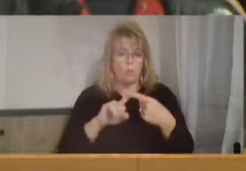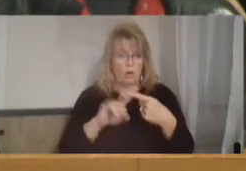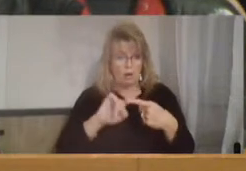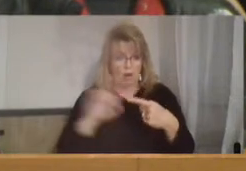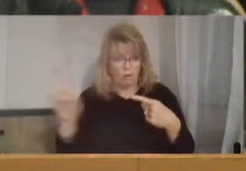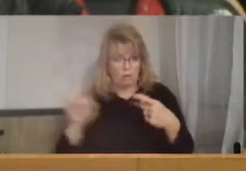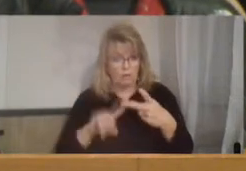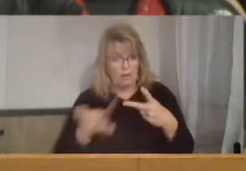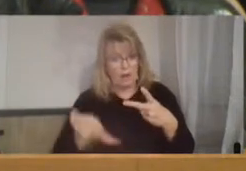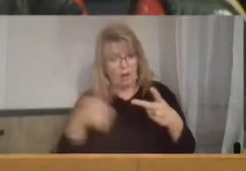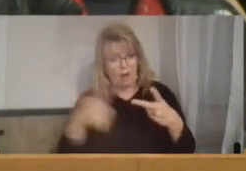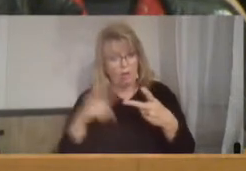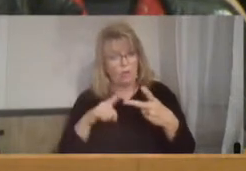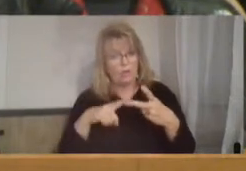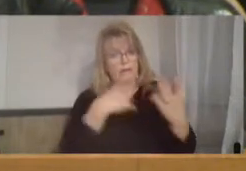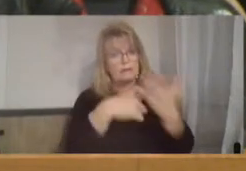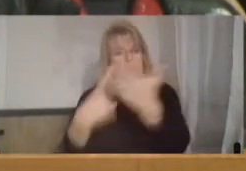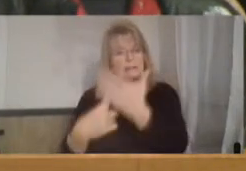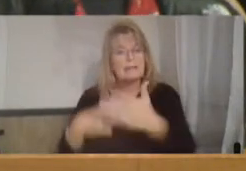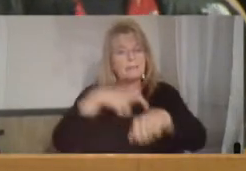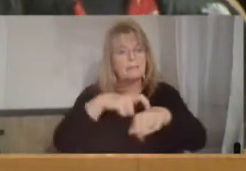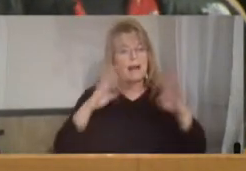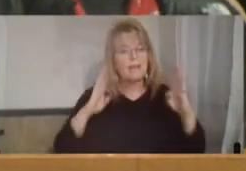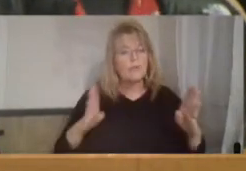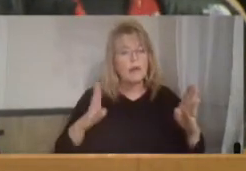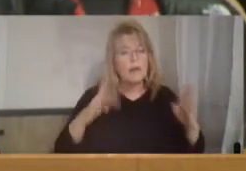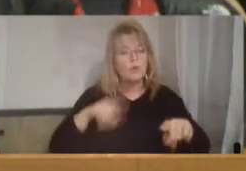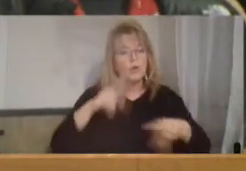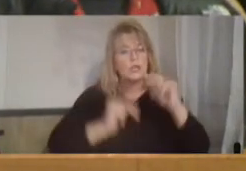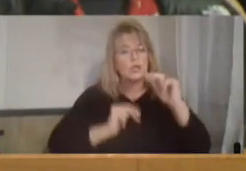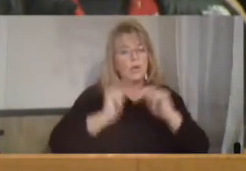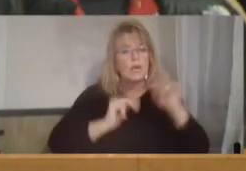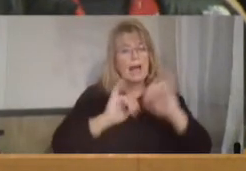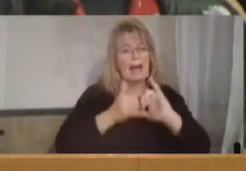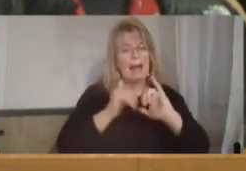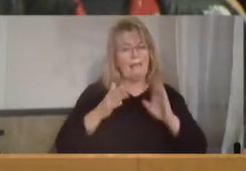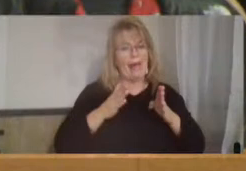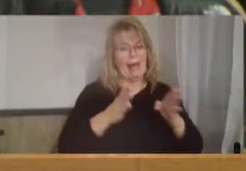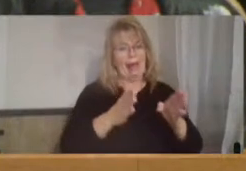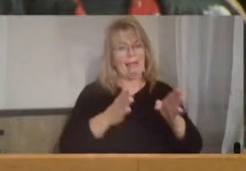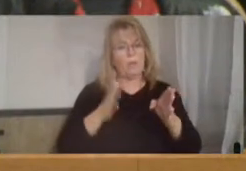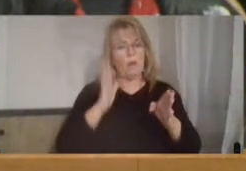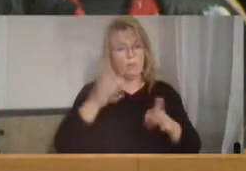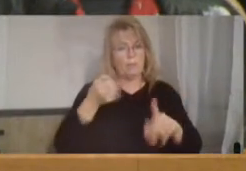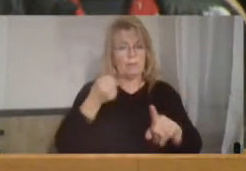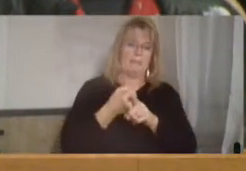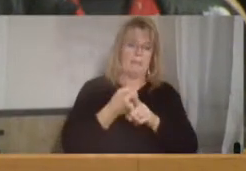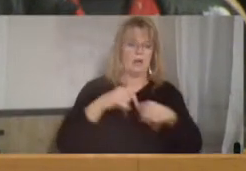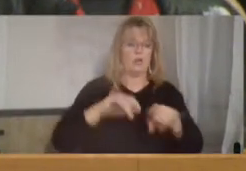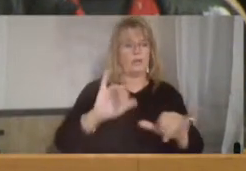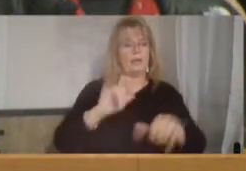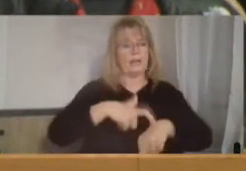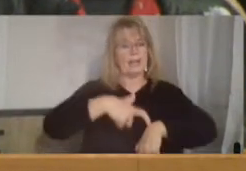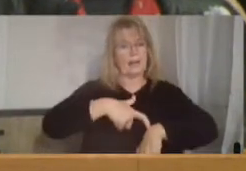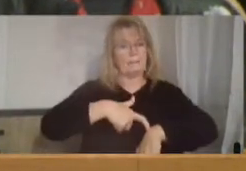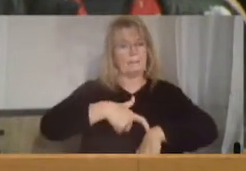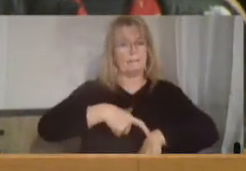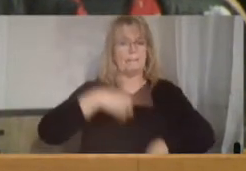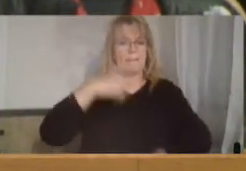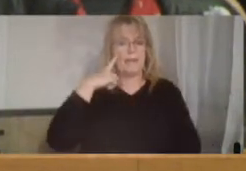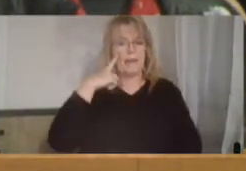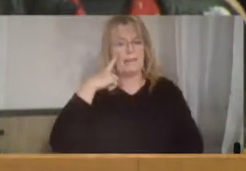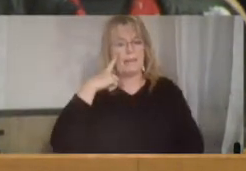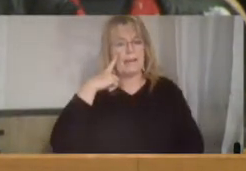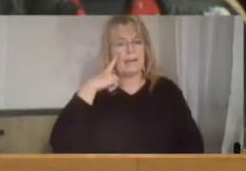also discussing the time frame during construction and how the alleyway will be impacted during that time. I think the